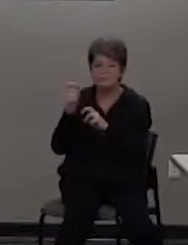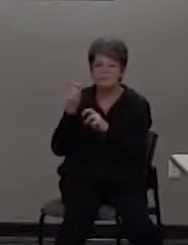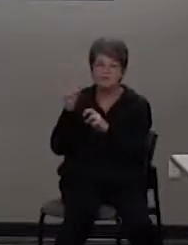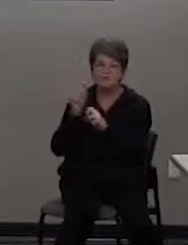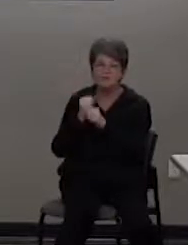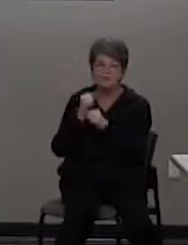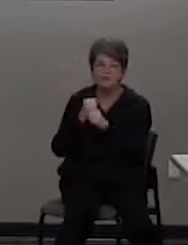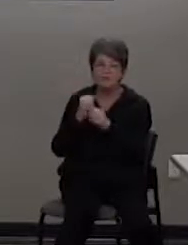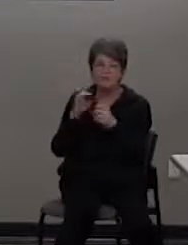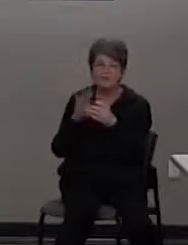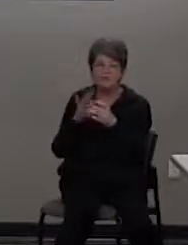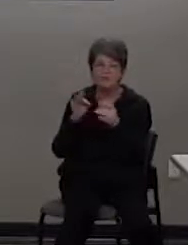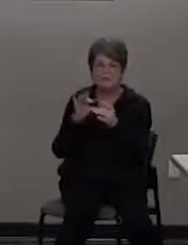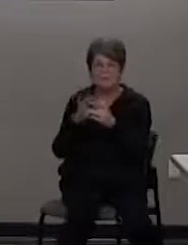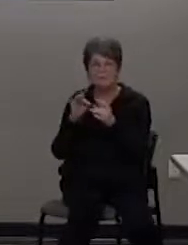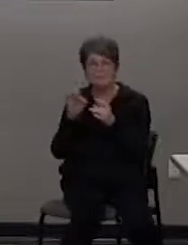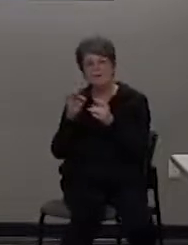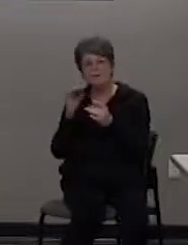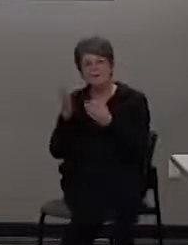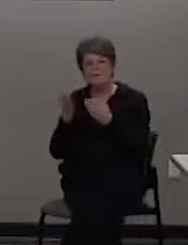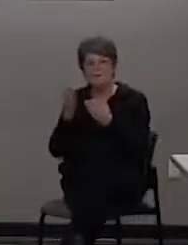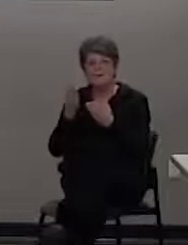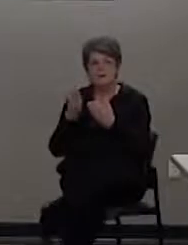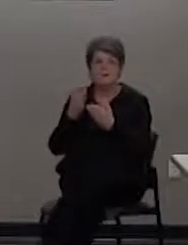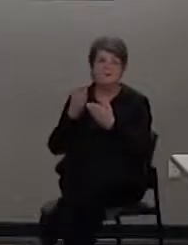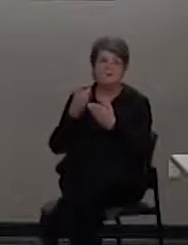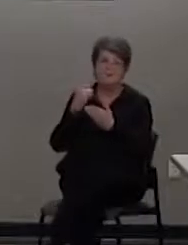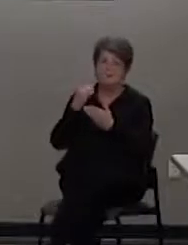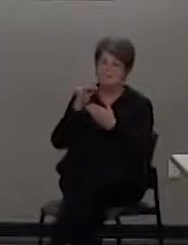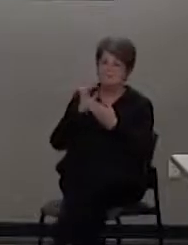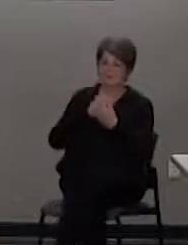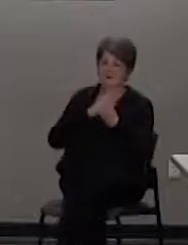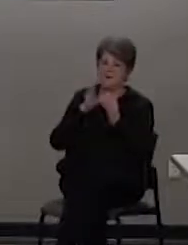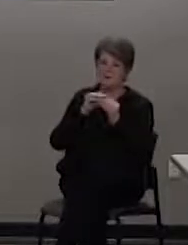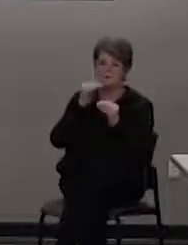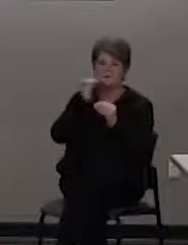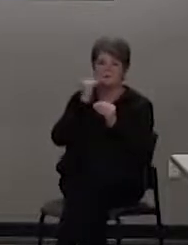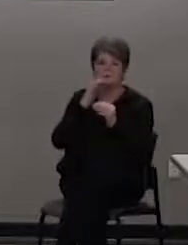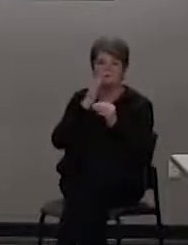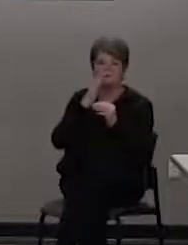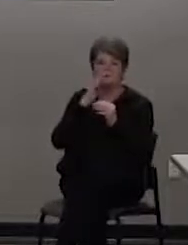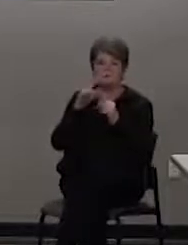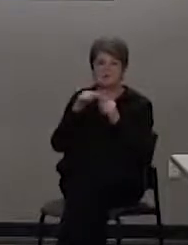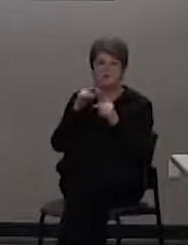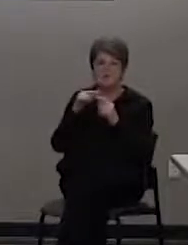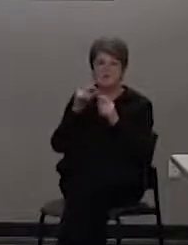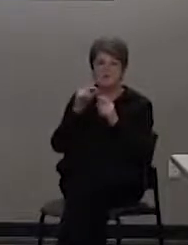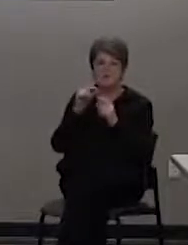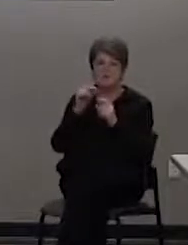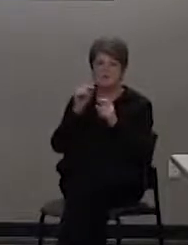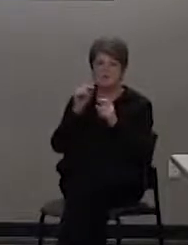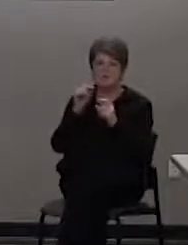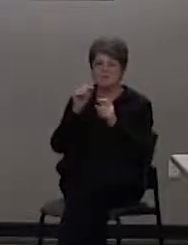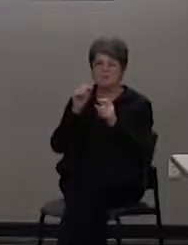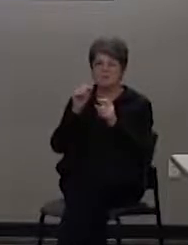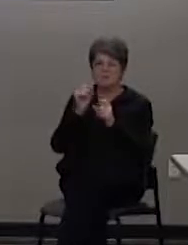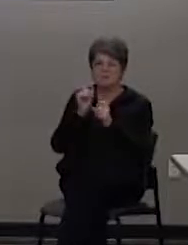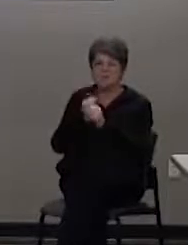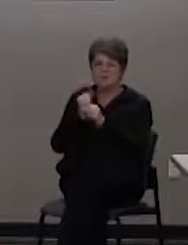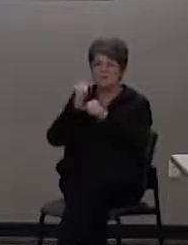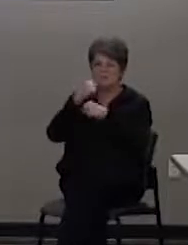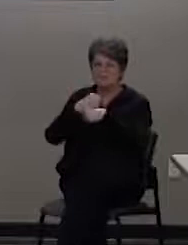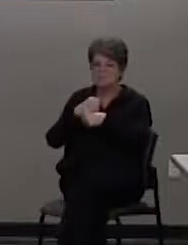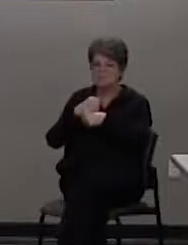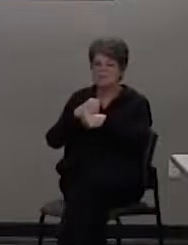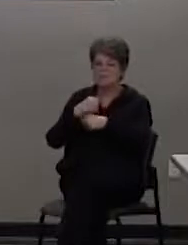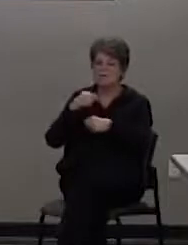made a comment maybe in one of our conference calls, but talking about the composition of the community and planning and